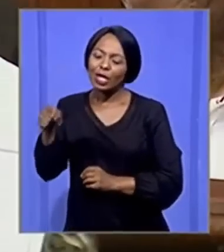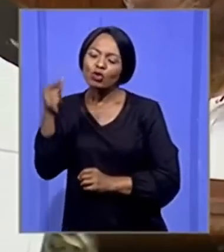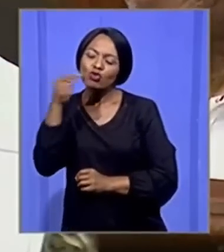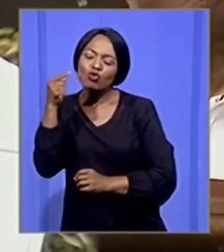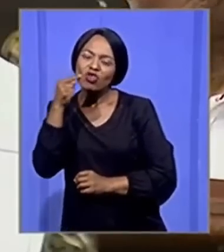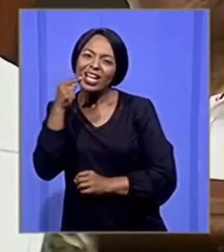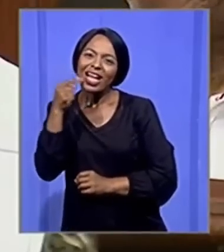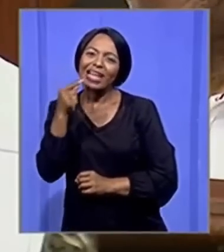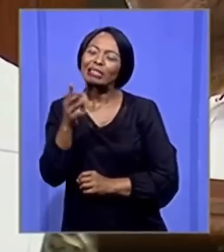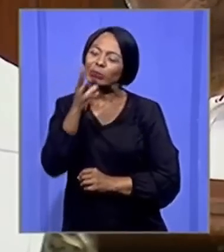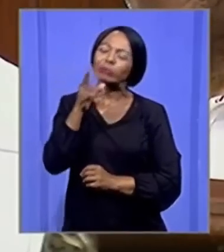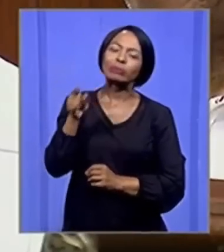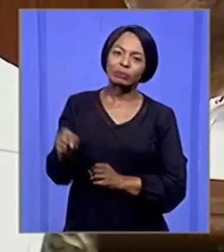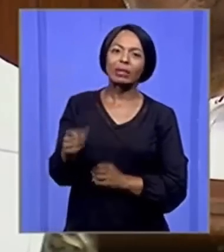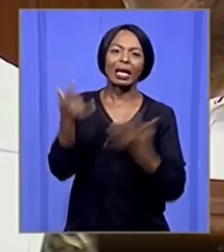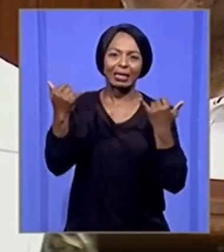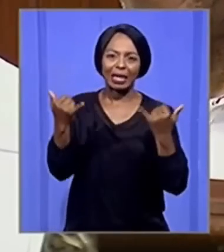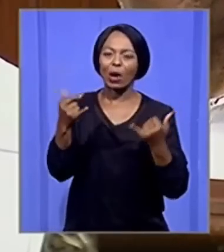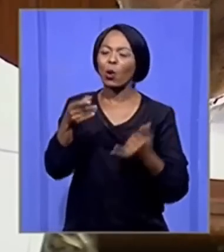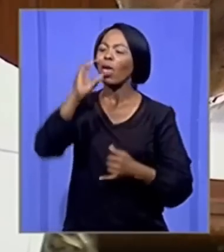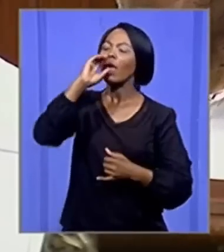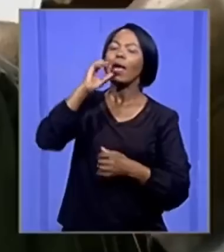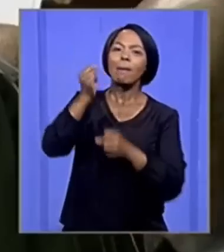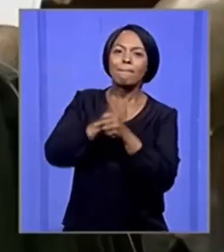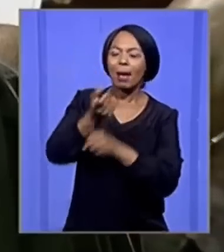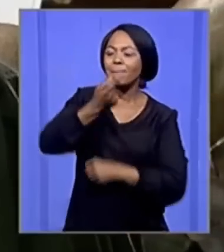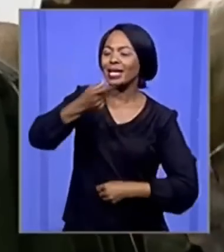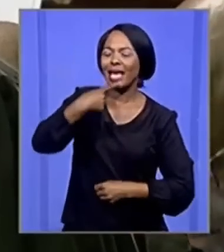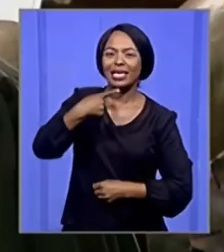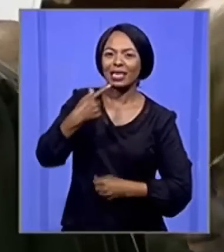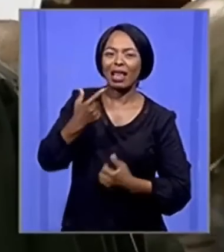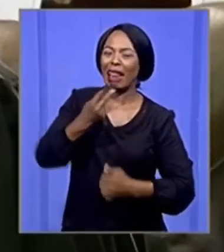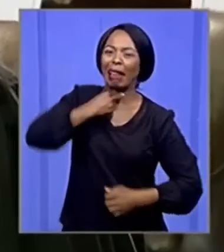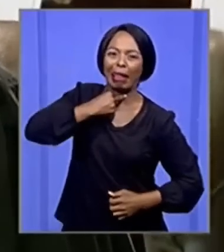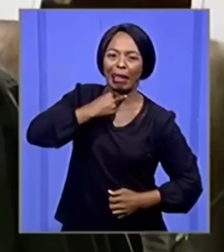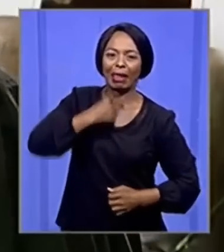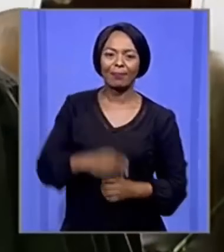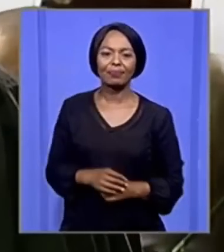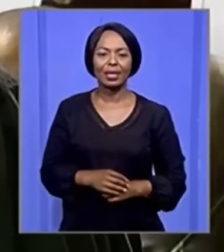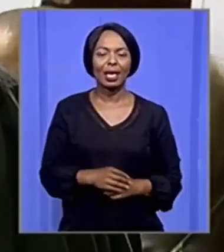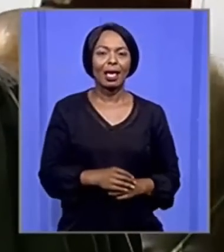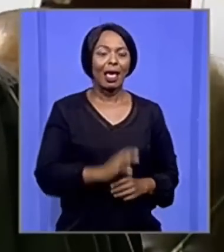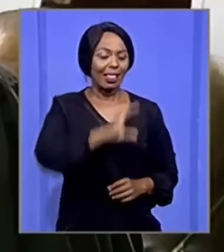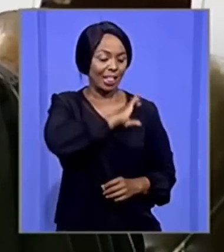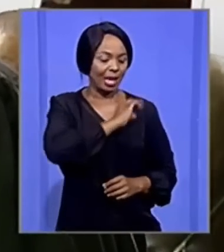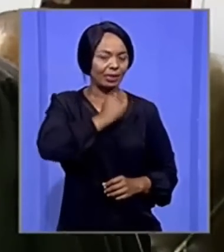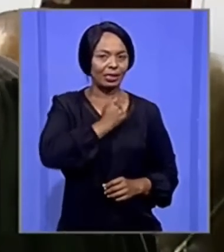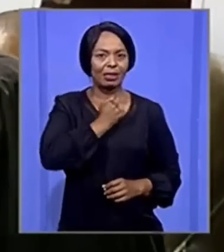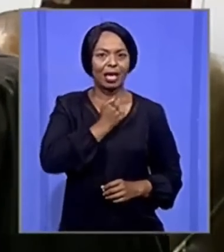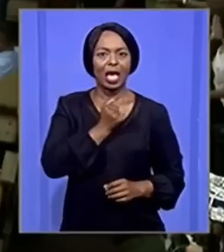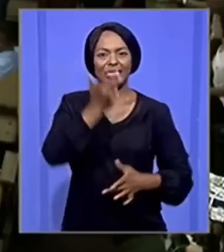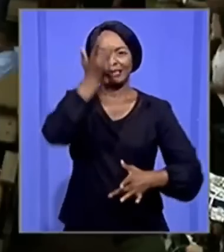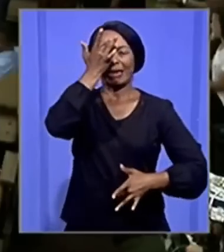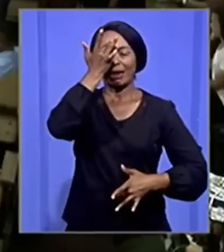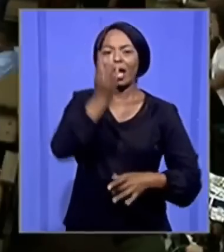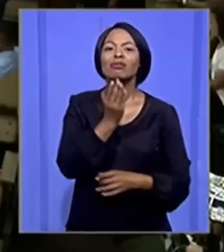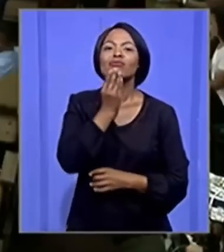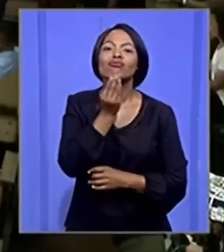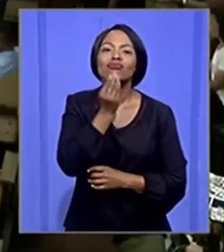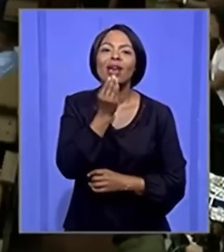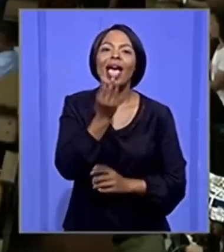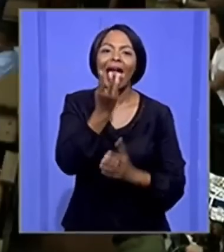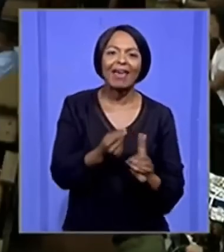sa dira gore Bester a se a kgona go nwa melemo ya gagwe. My client is a diabetic and the food that was provided